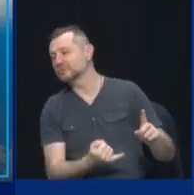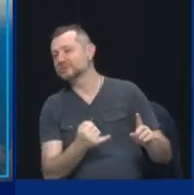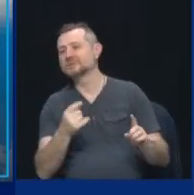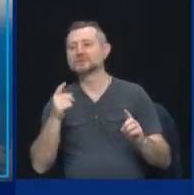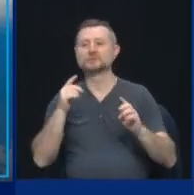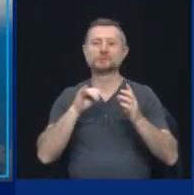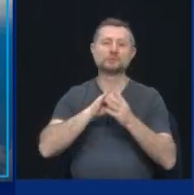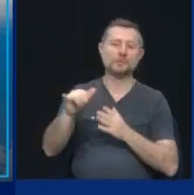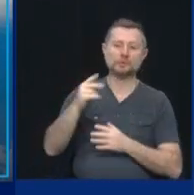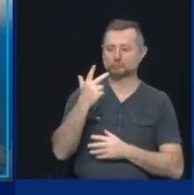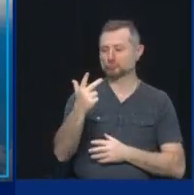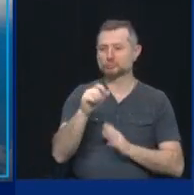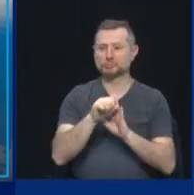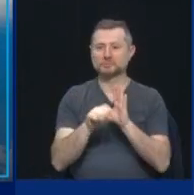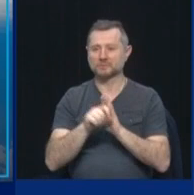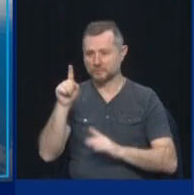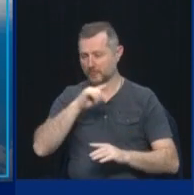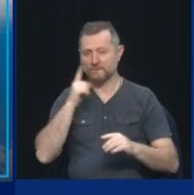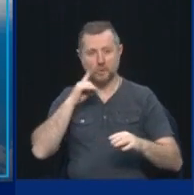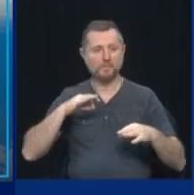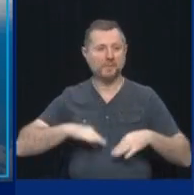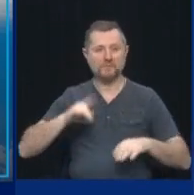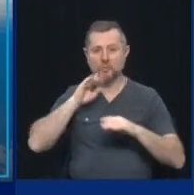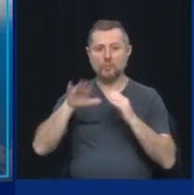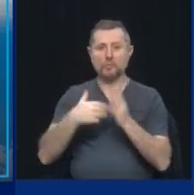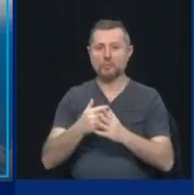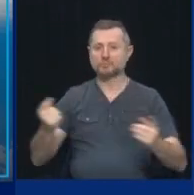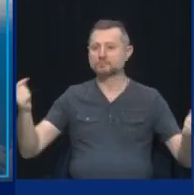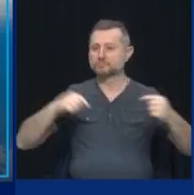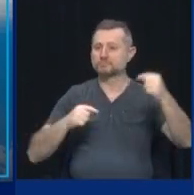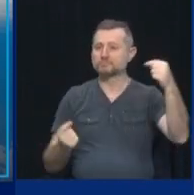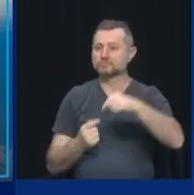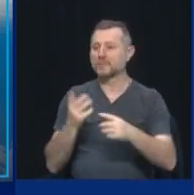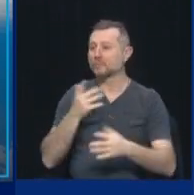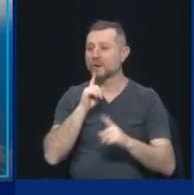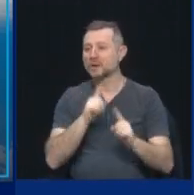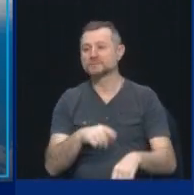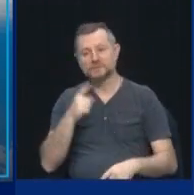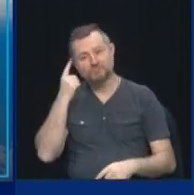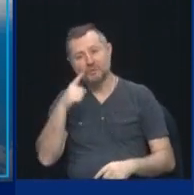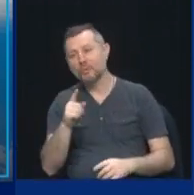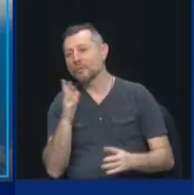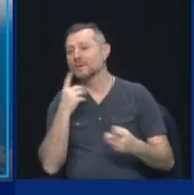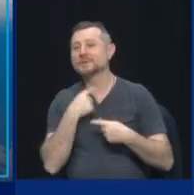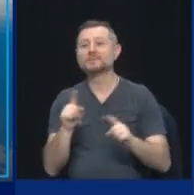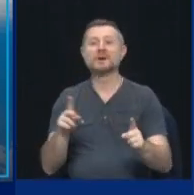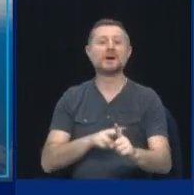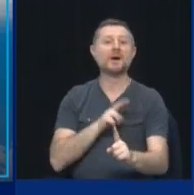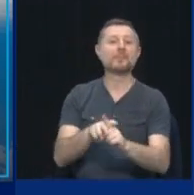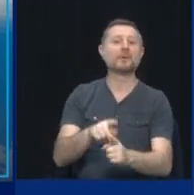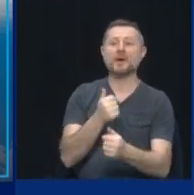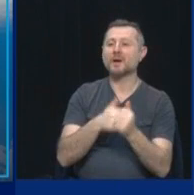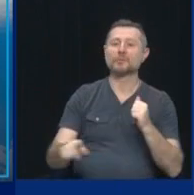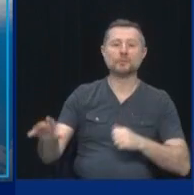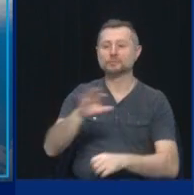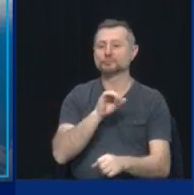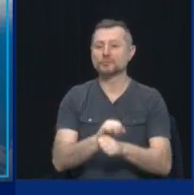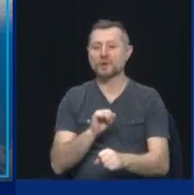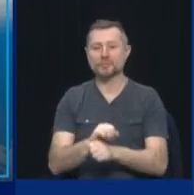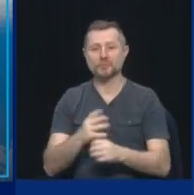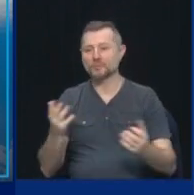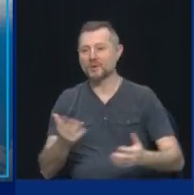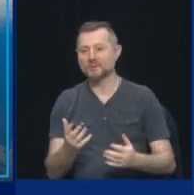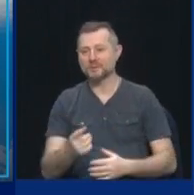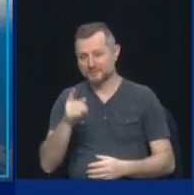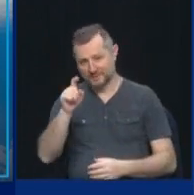universal formula for success, you know what it is? Applies to any occupation. It is come up